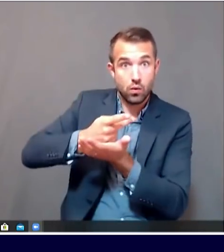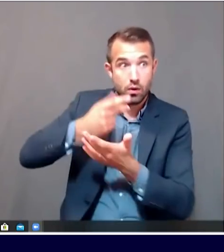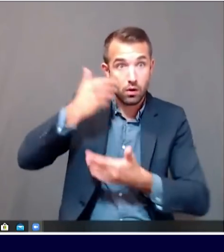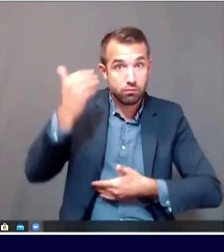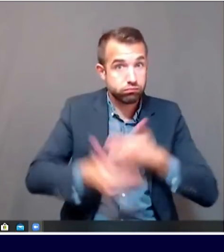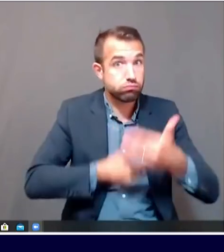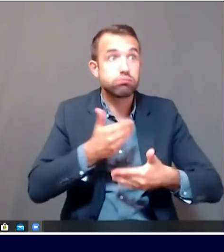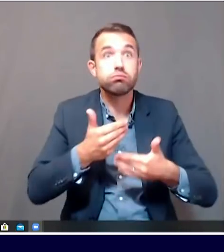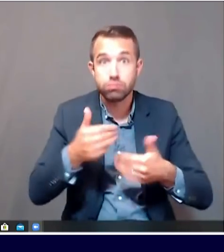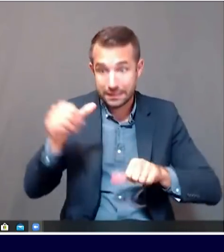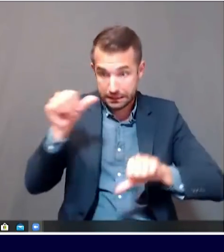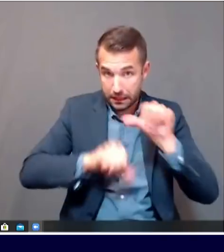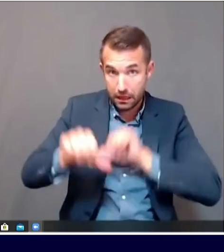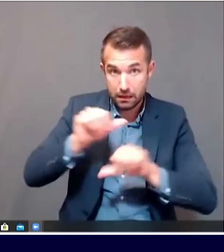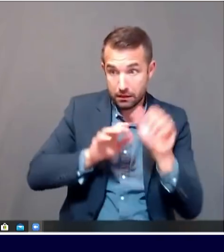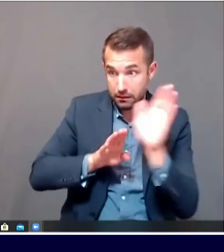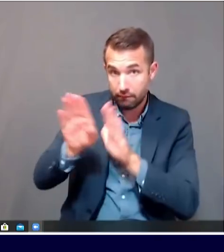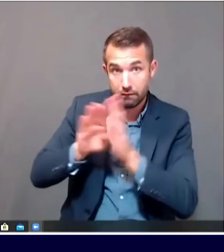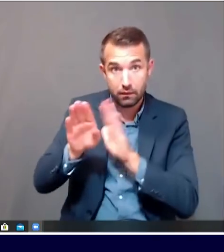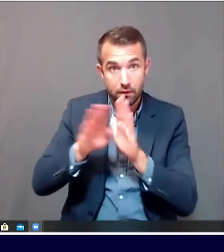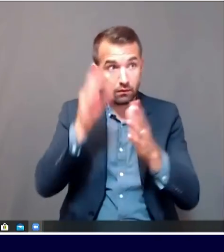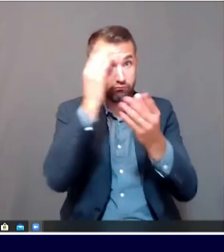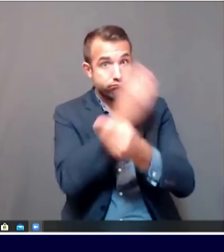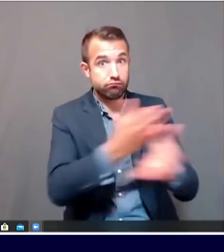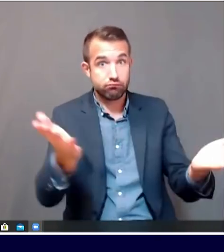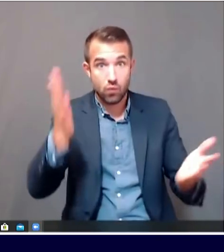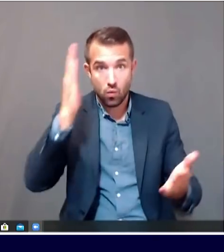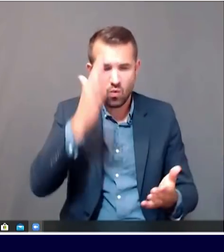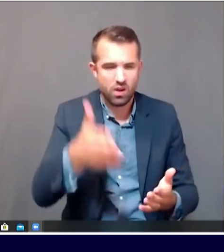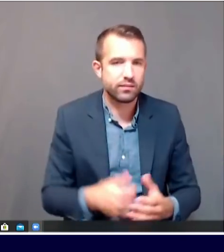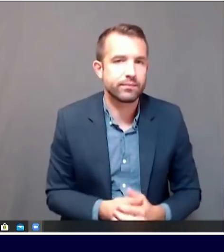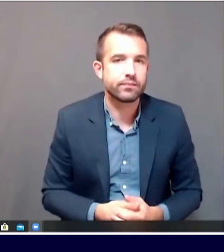would like to turn things over to our colleagues in the media.